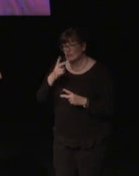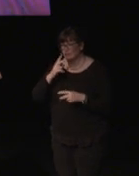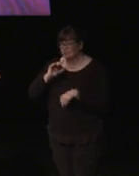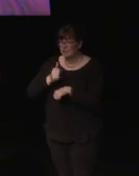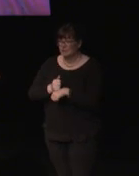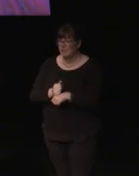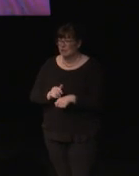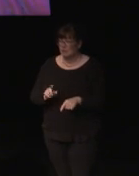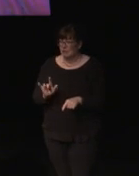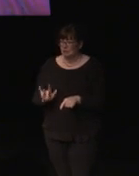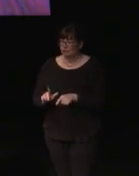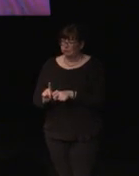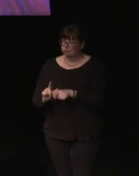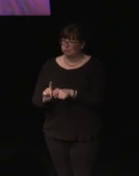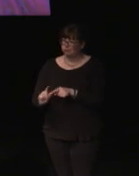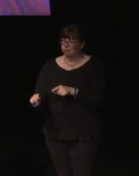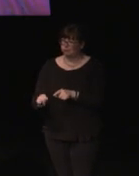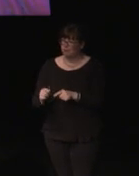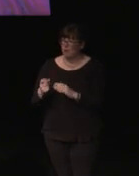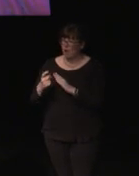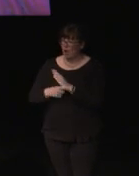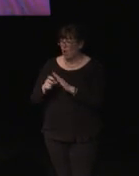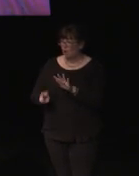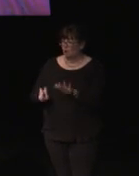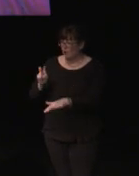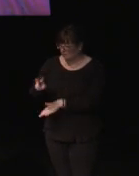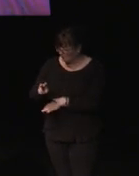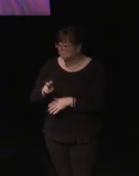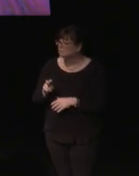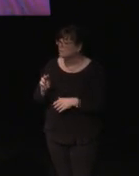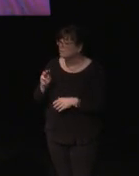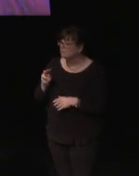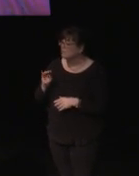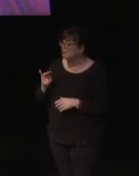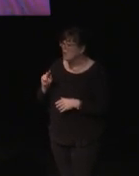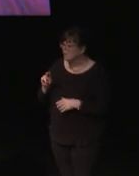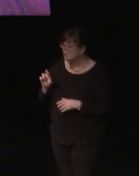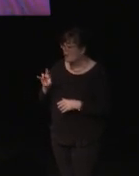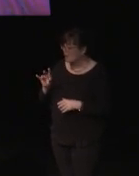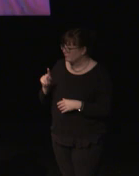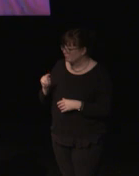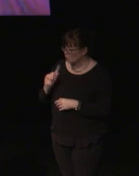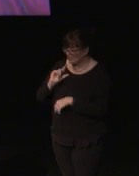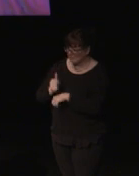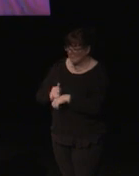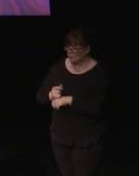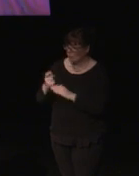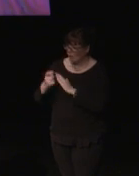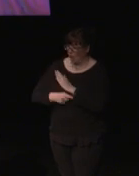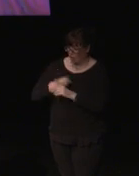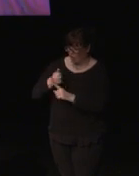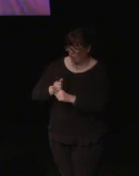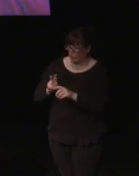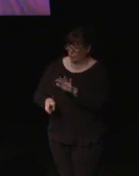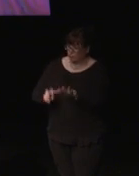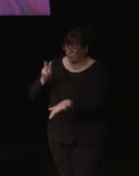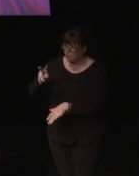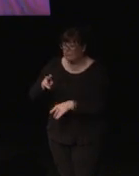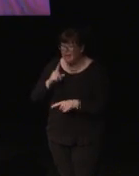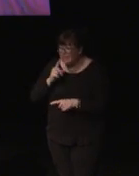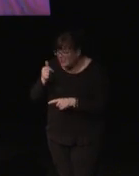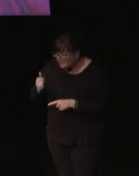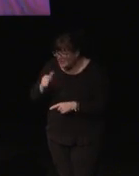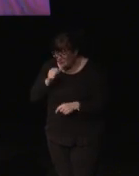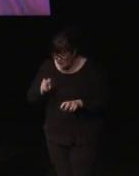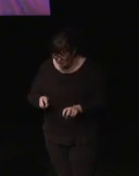accelerator, which is auto jump. So in Minecraft, you can set the game to auto jump and then you don't actually have to physically jump. Perfect little